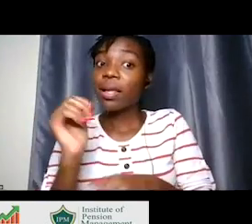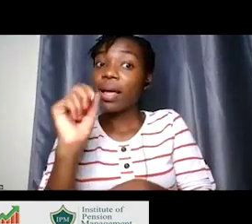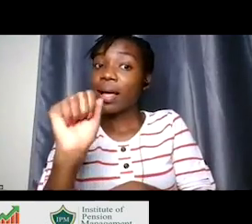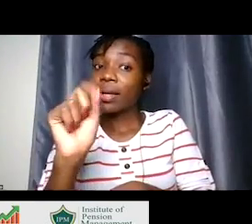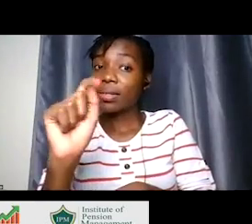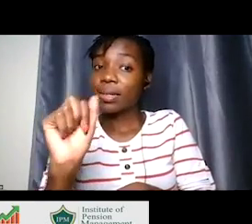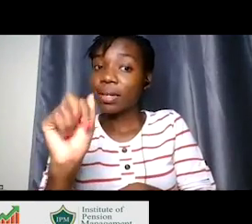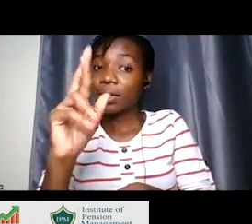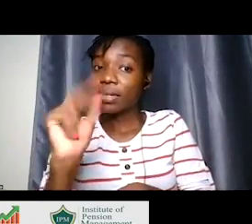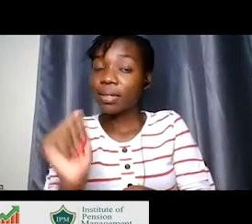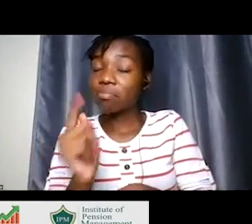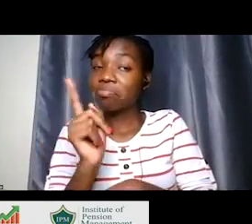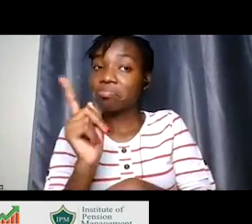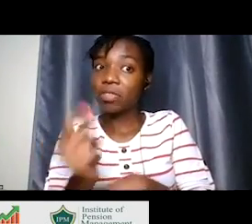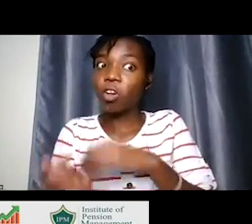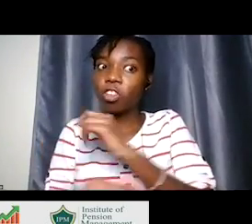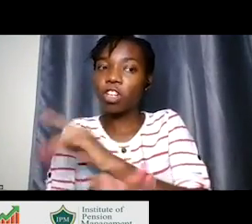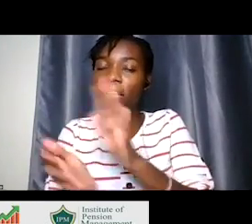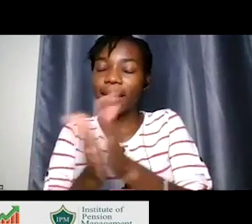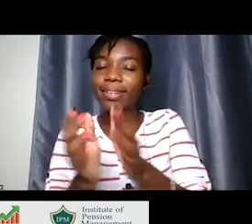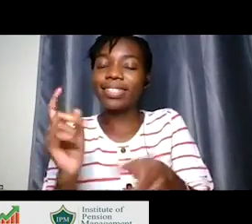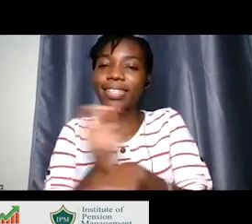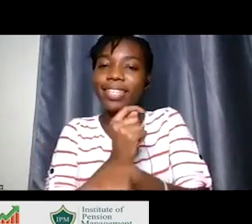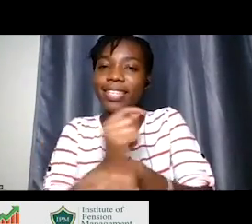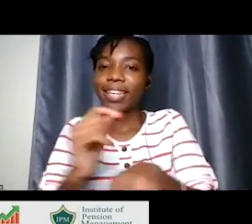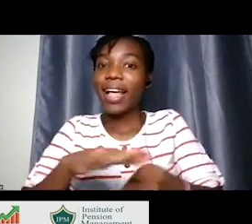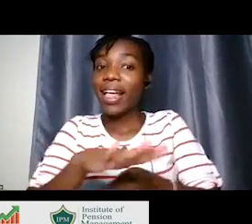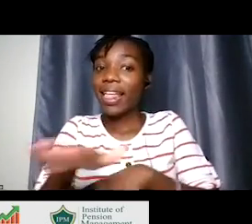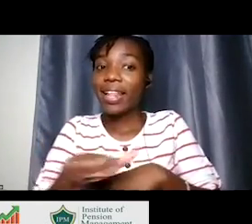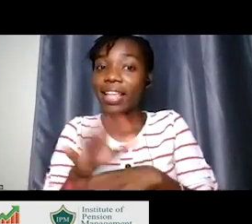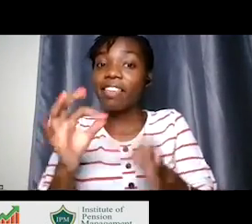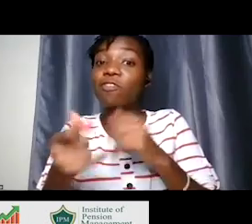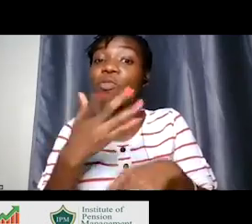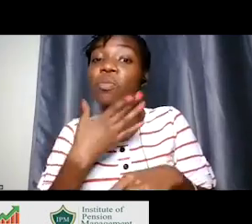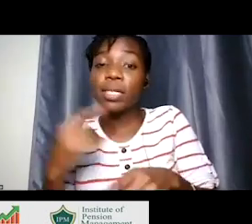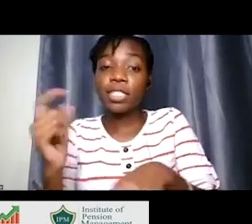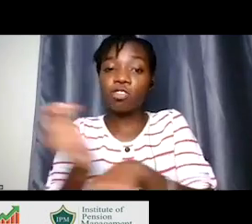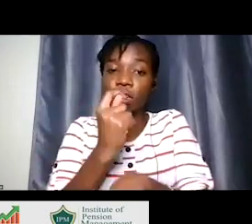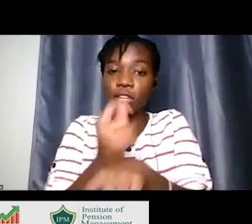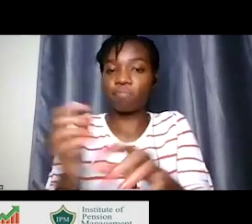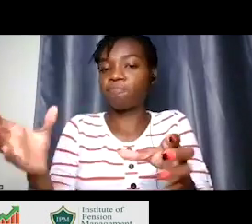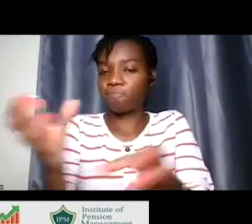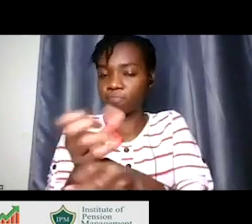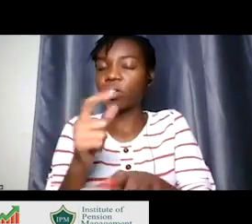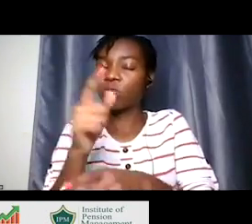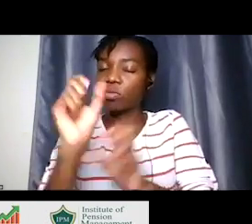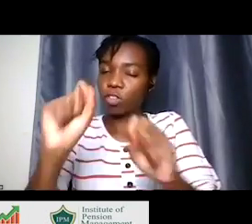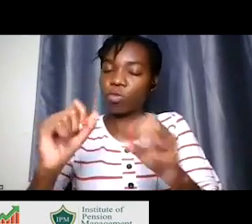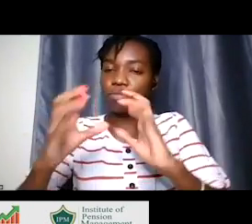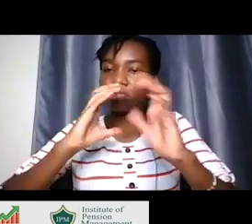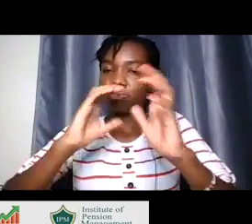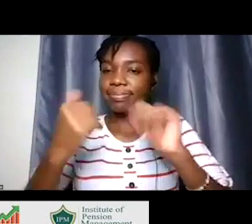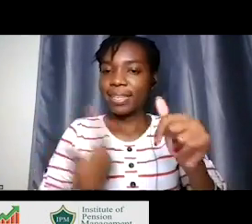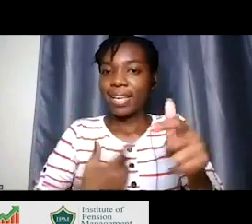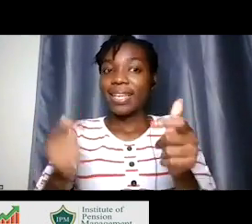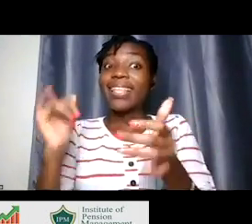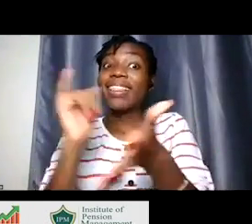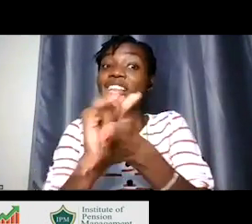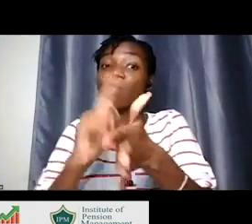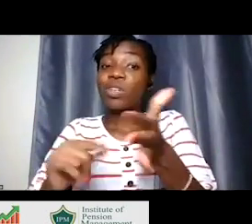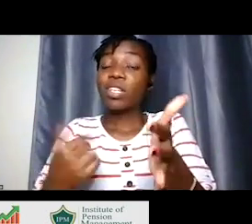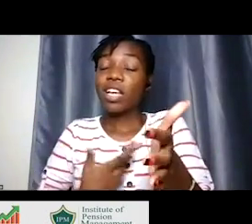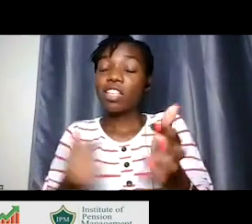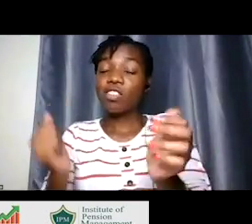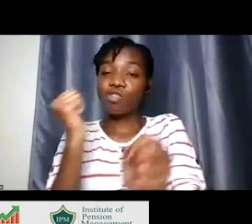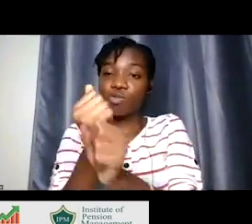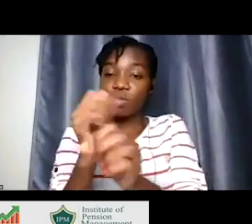and training firm. And if you're here and you're looking for people to train your organizations, please get in touch with us. That is what we do. If you're looking for HR consultants,